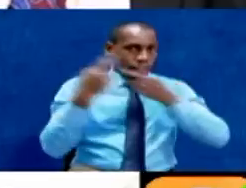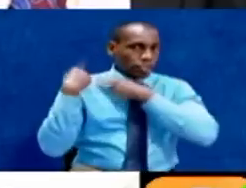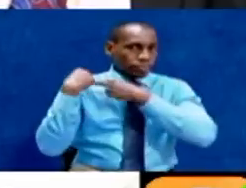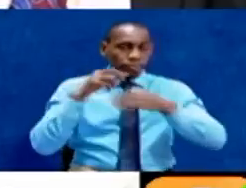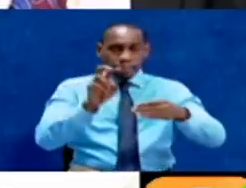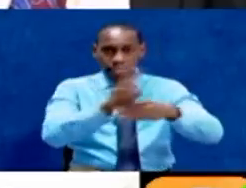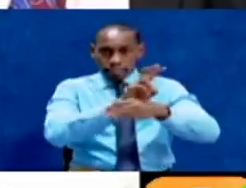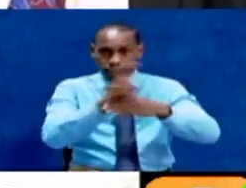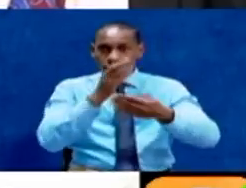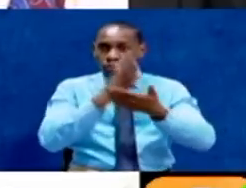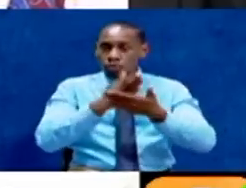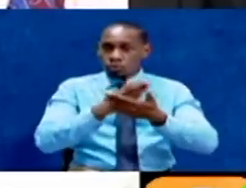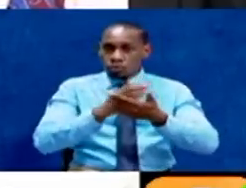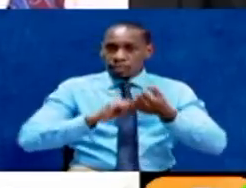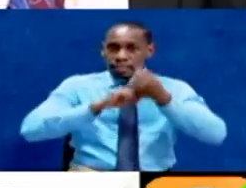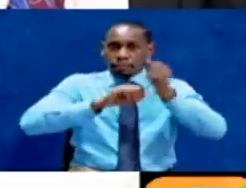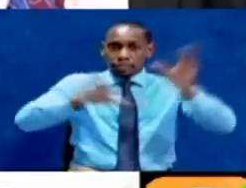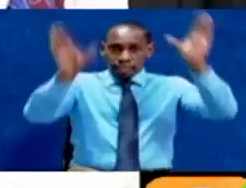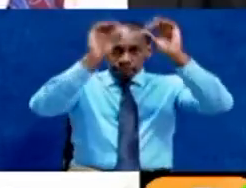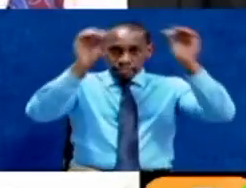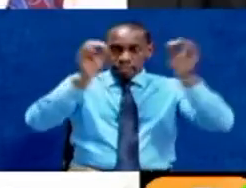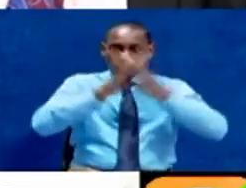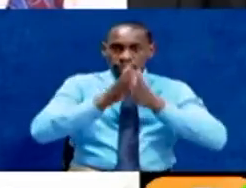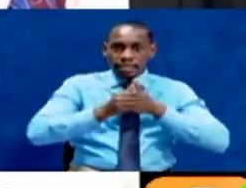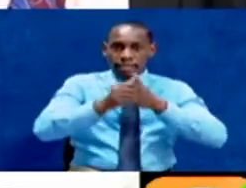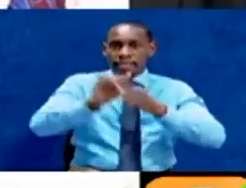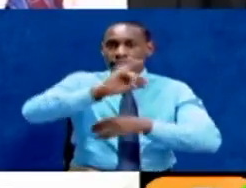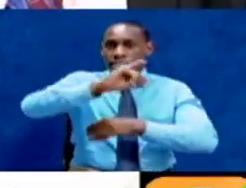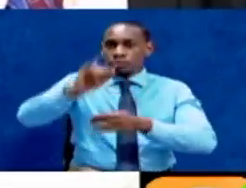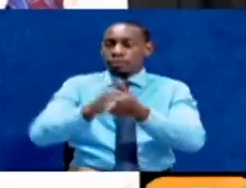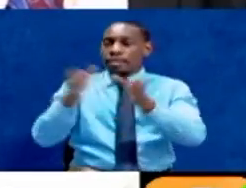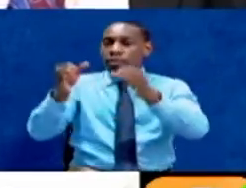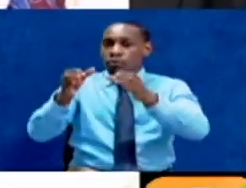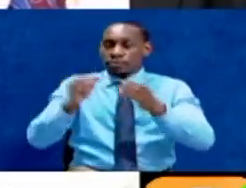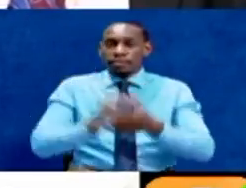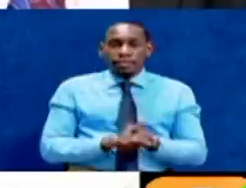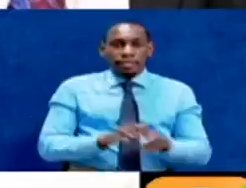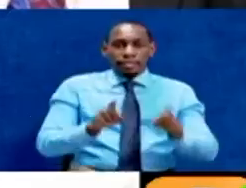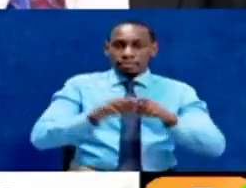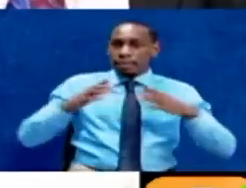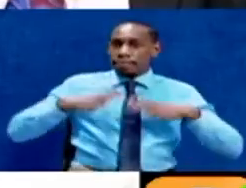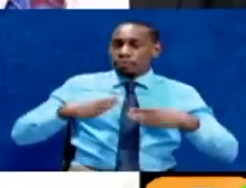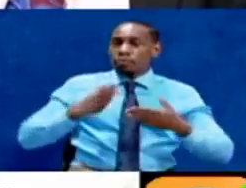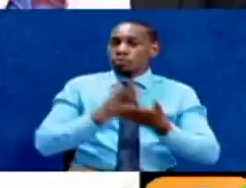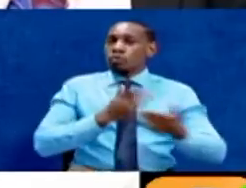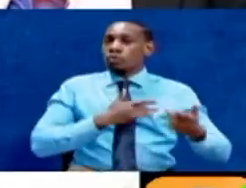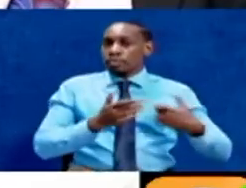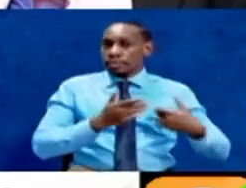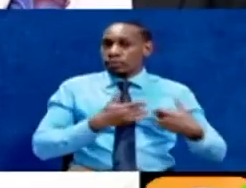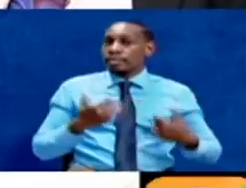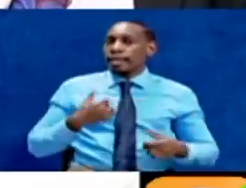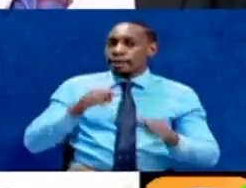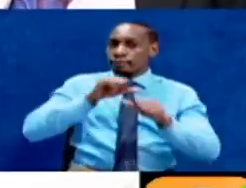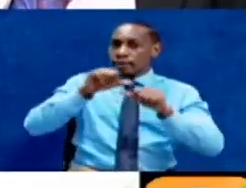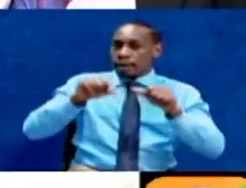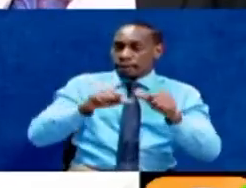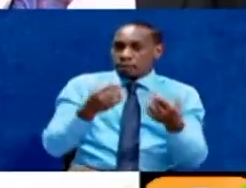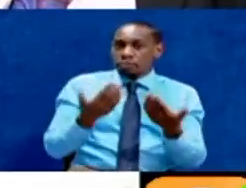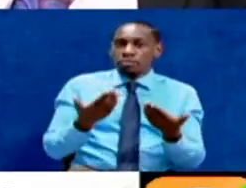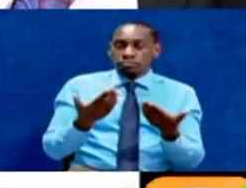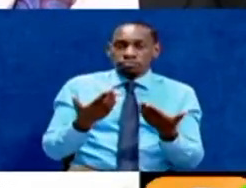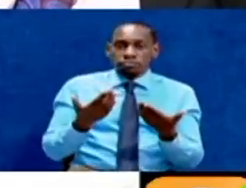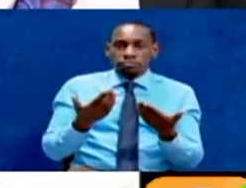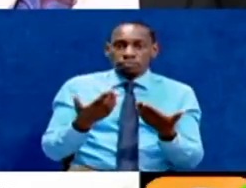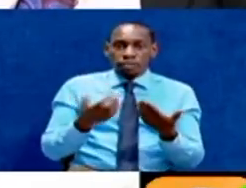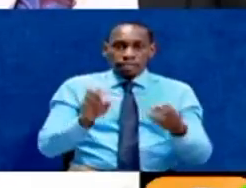as he strongly supports the executive and, of course, the leadership of the Jubilee Party. With us, some of our viewers tonight concerned about the efficacy of